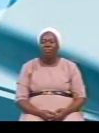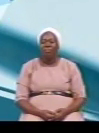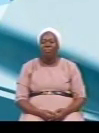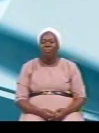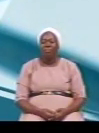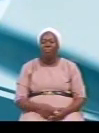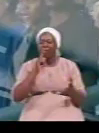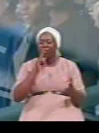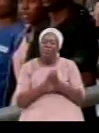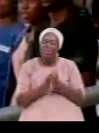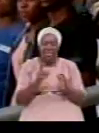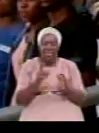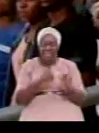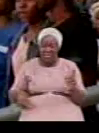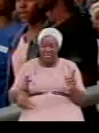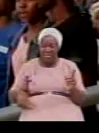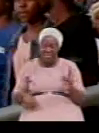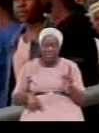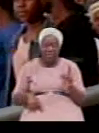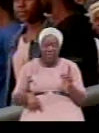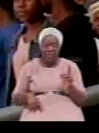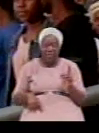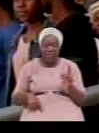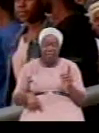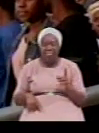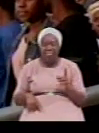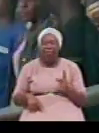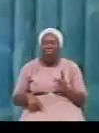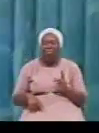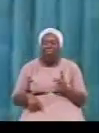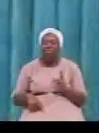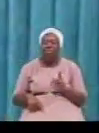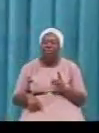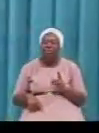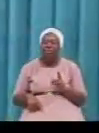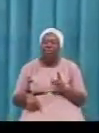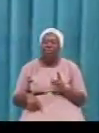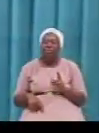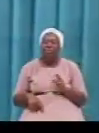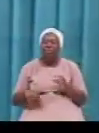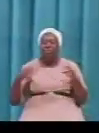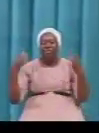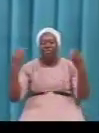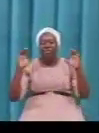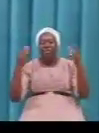Praise the Lord. Can we give the Lord a bigger clap offering?